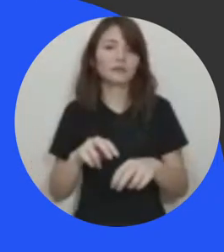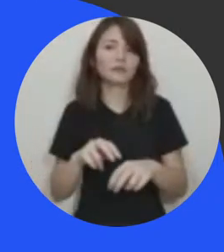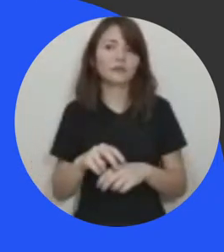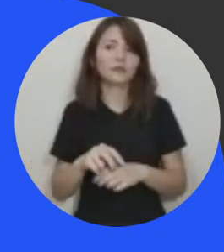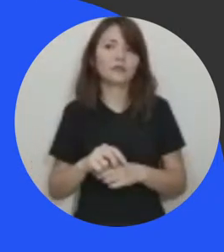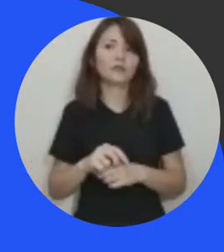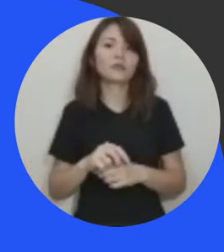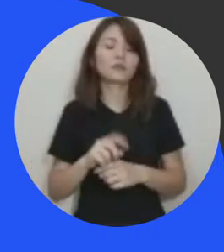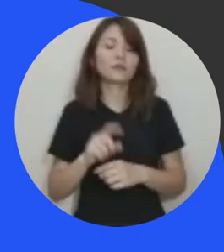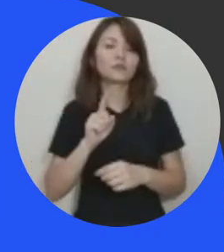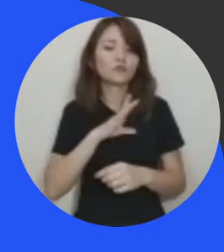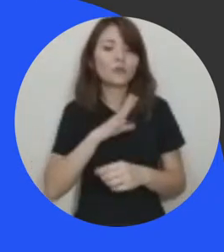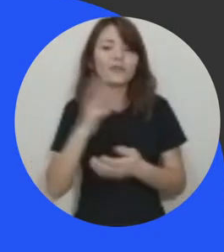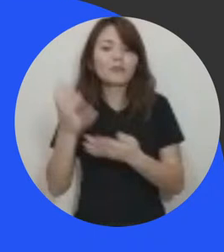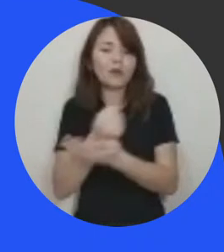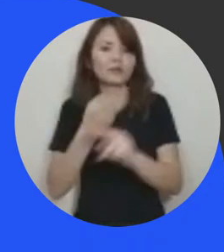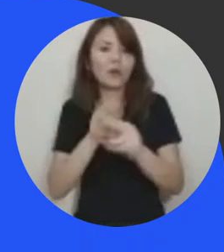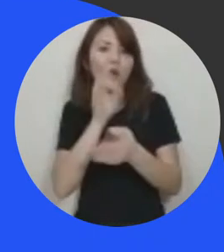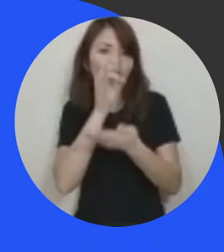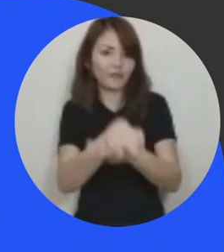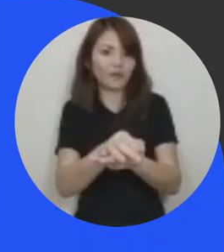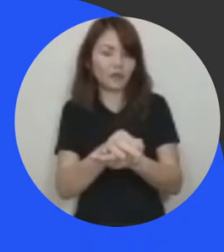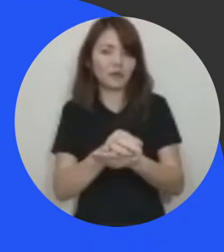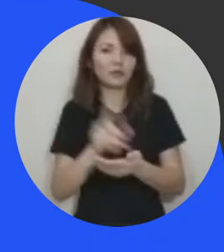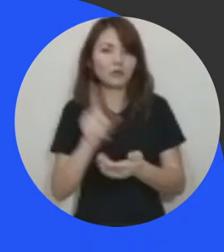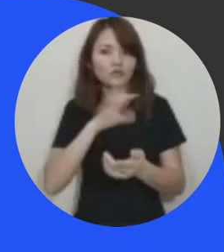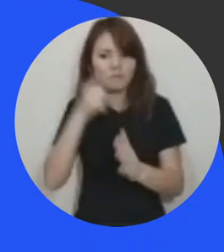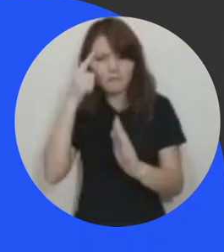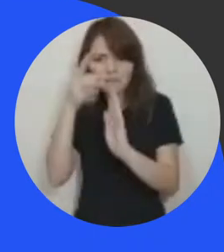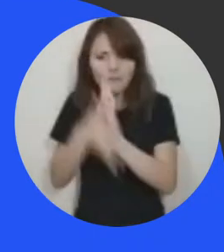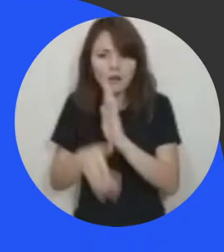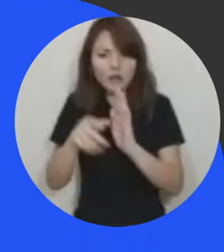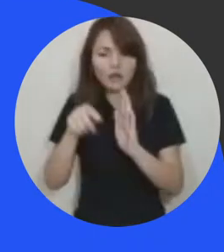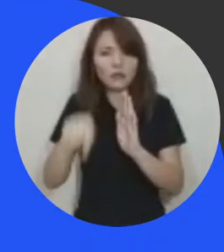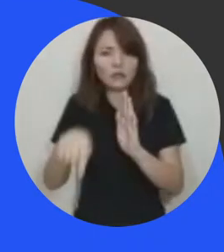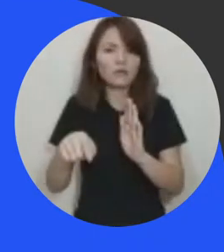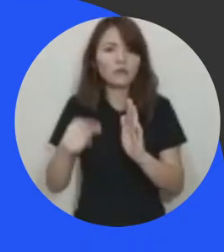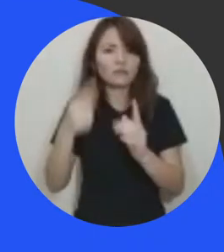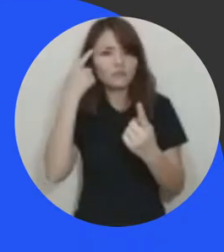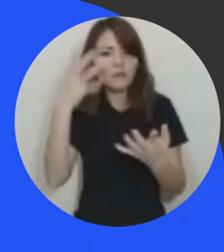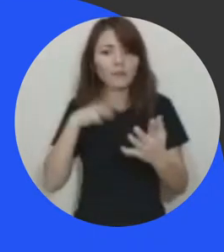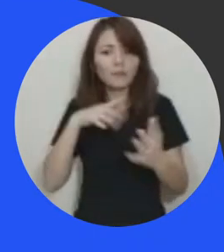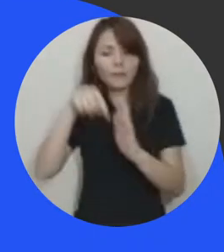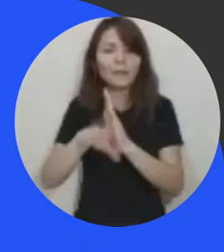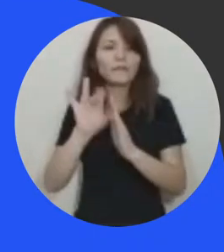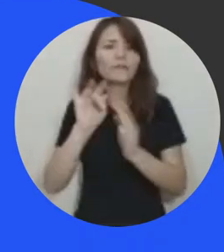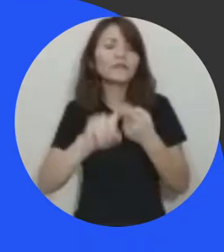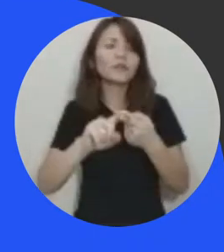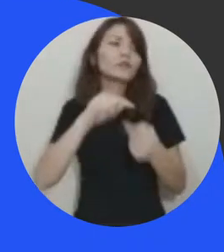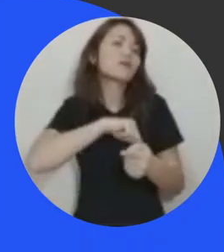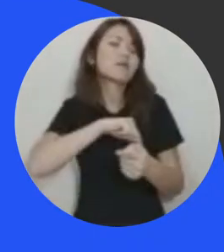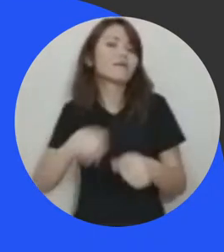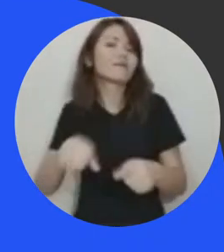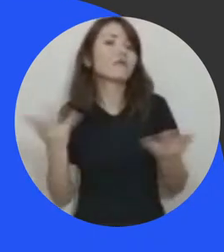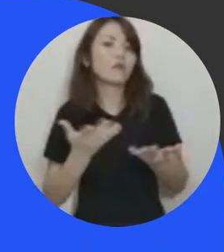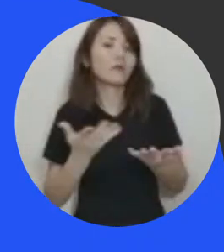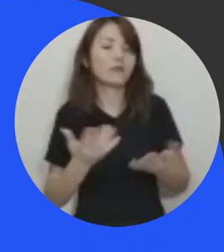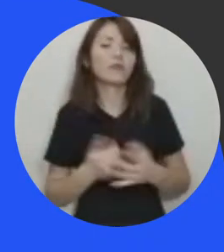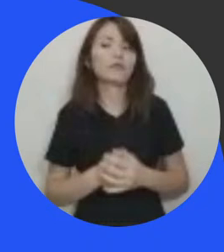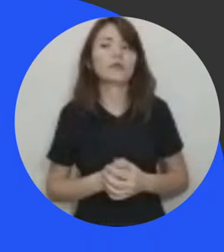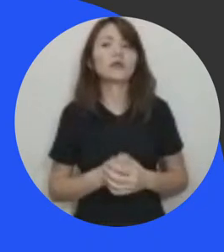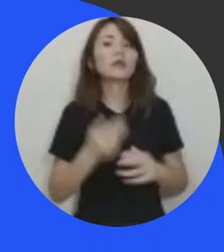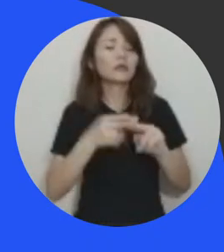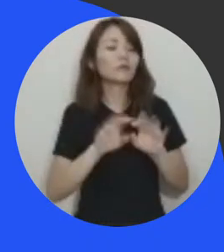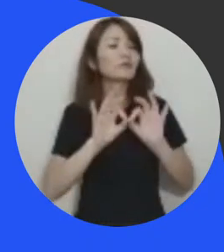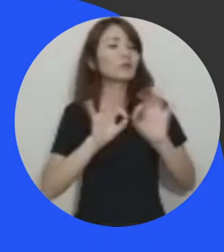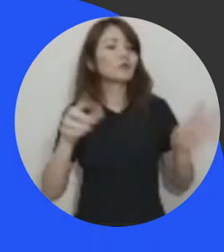is absolutely critical to our pandemic response. And so that's one of the reasons why I'm here. And hopefully this